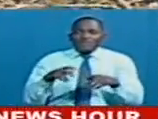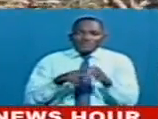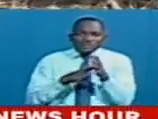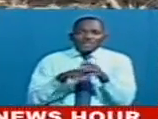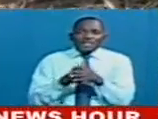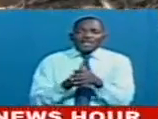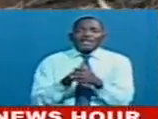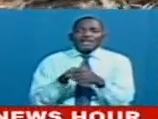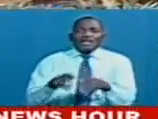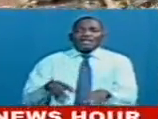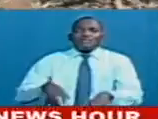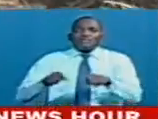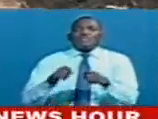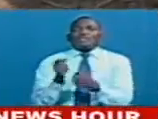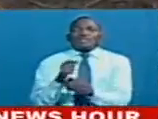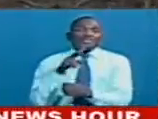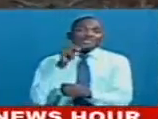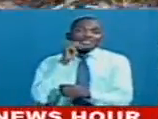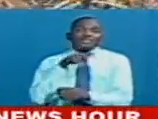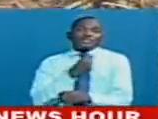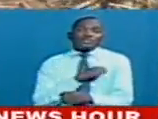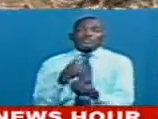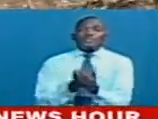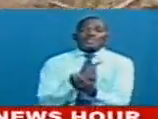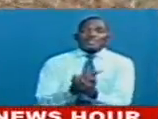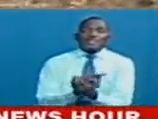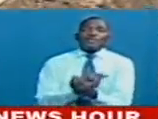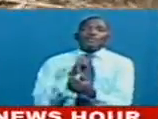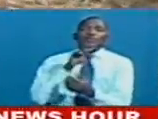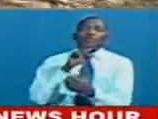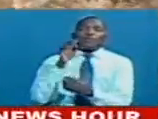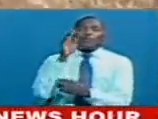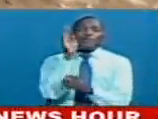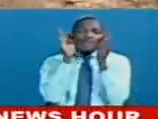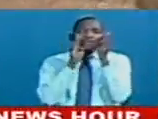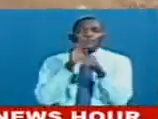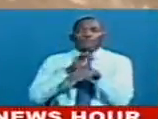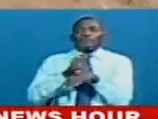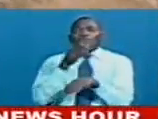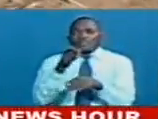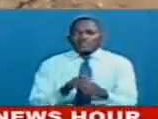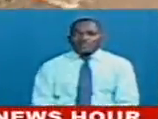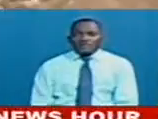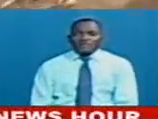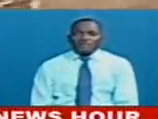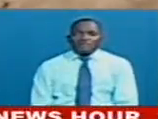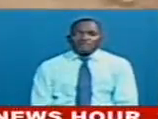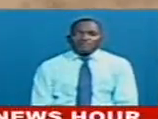a visiting team from Benin, Nigeria, Togo, Ghana, Cameroon, Malawi and Cote d'Ivoire.